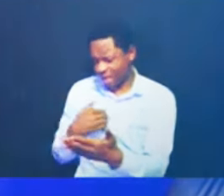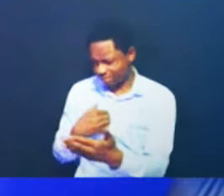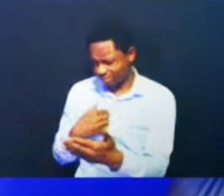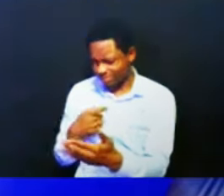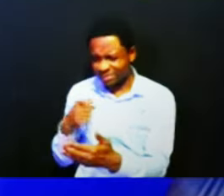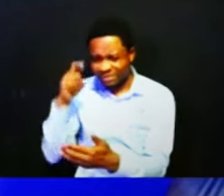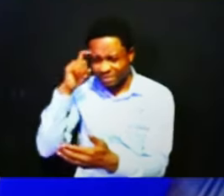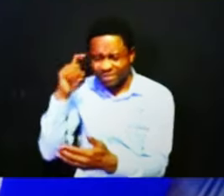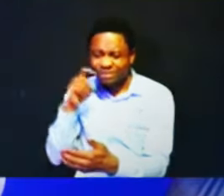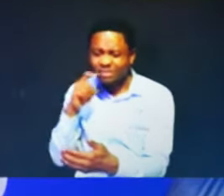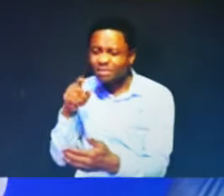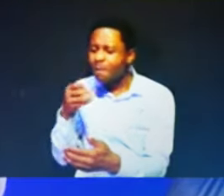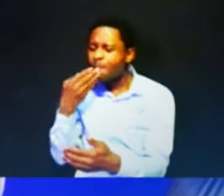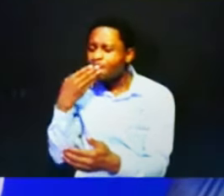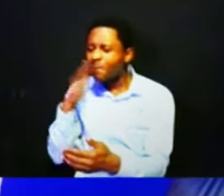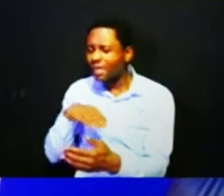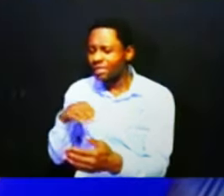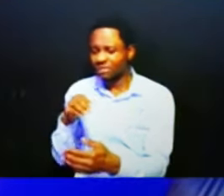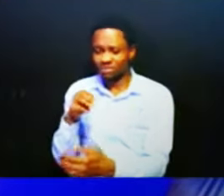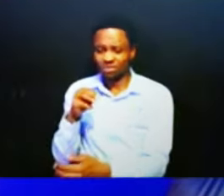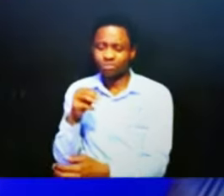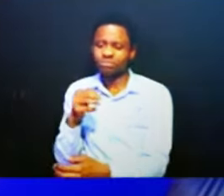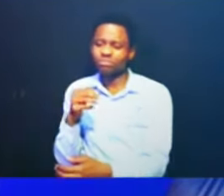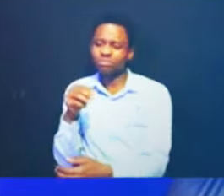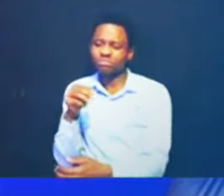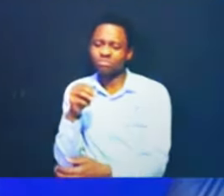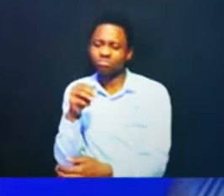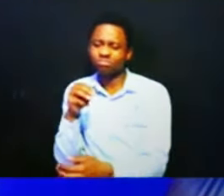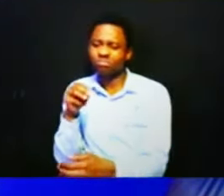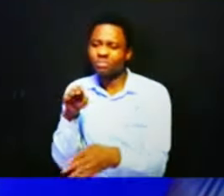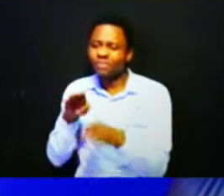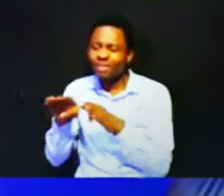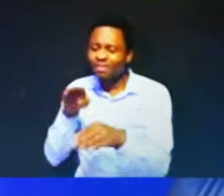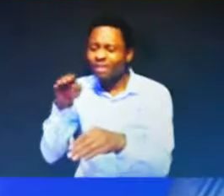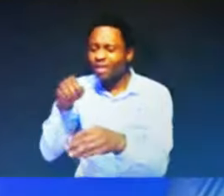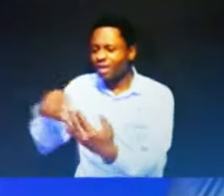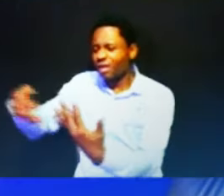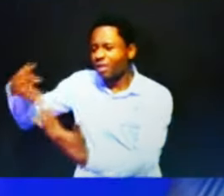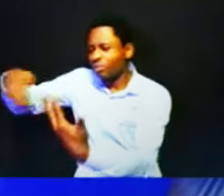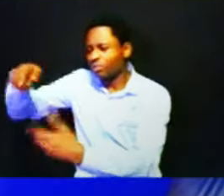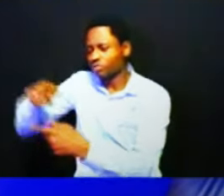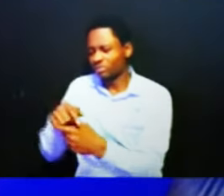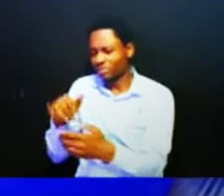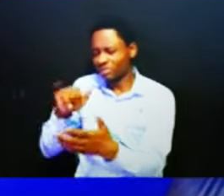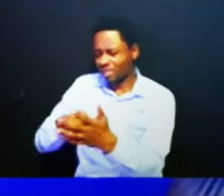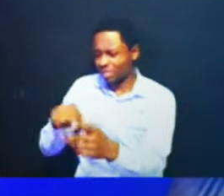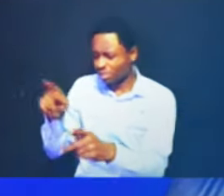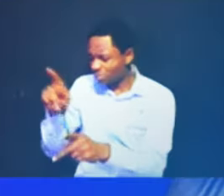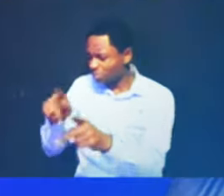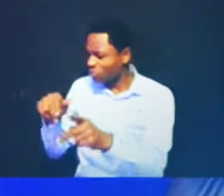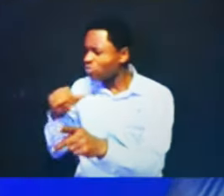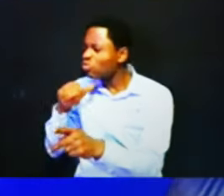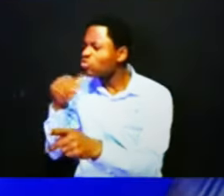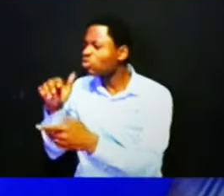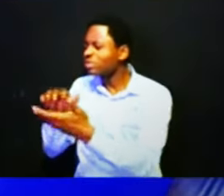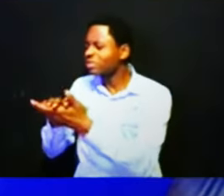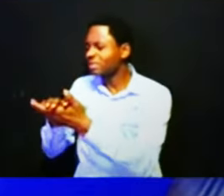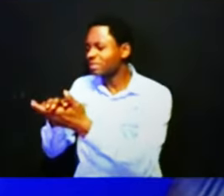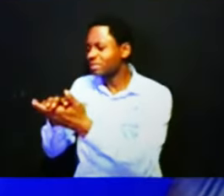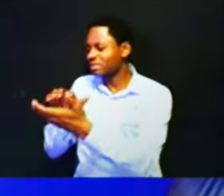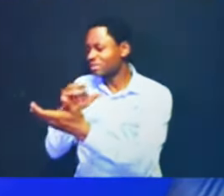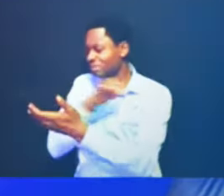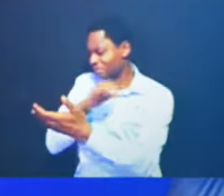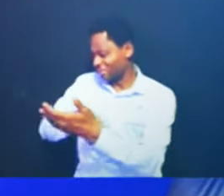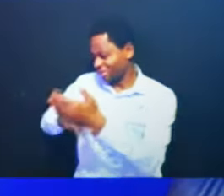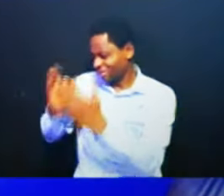among you, and of a kind that even pagans do not tolerate. A man is sleeping with his father's wife.